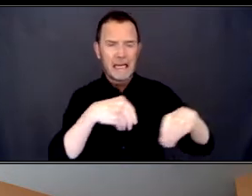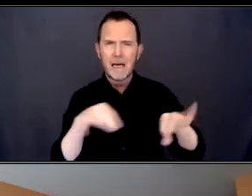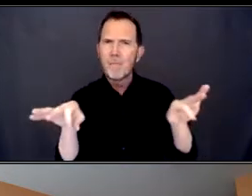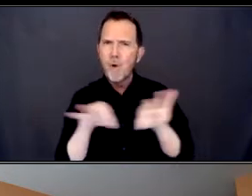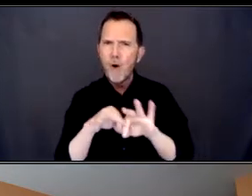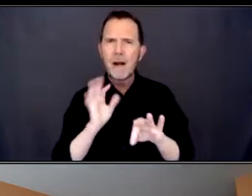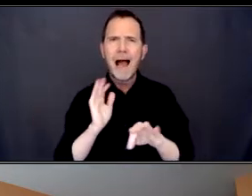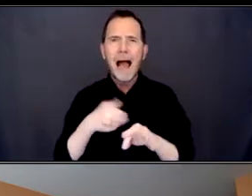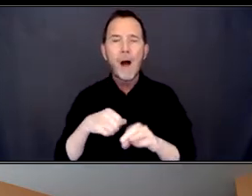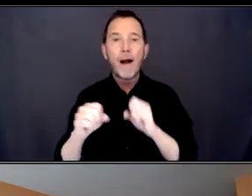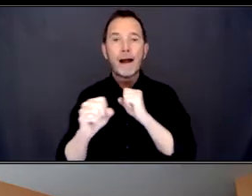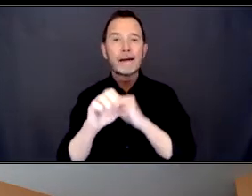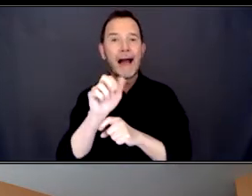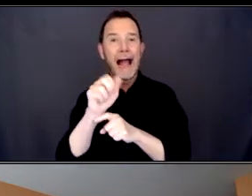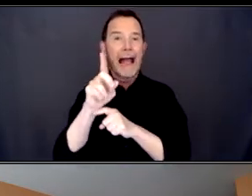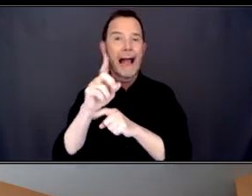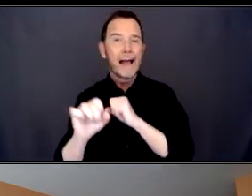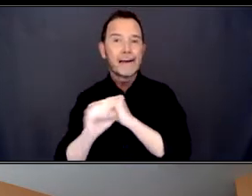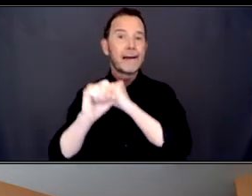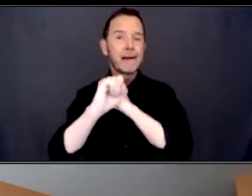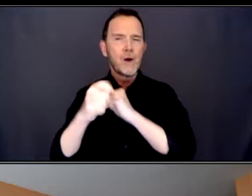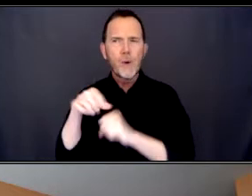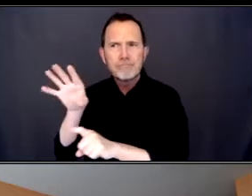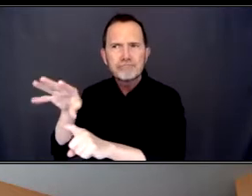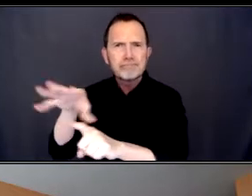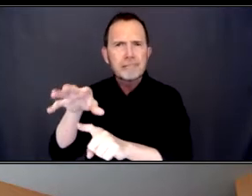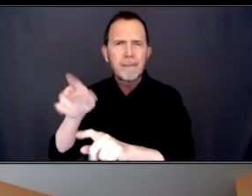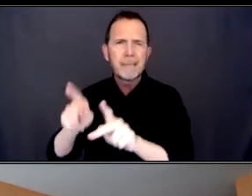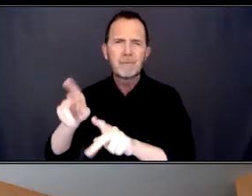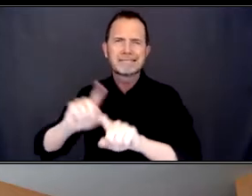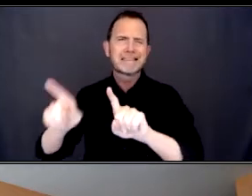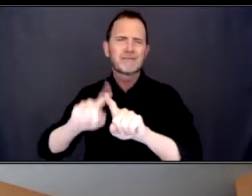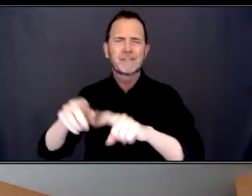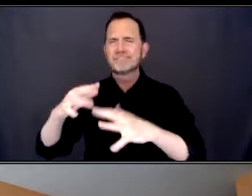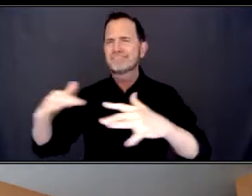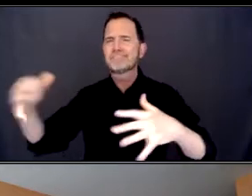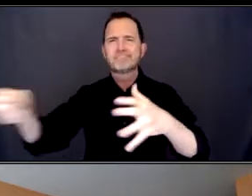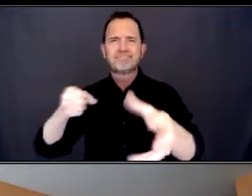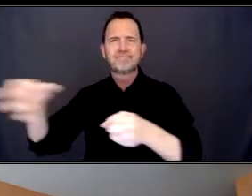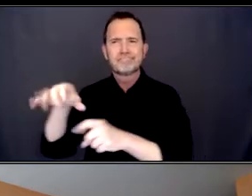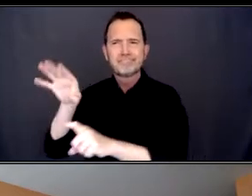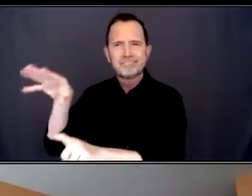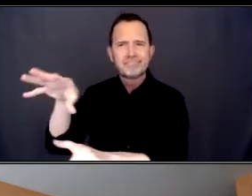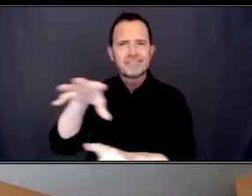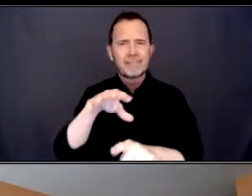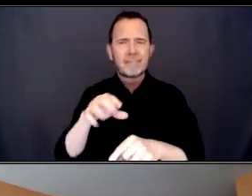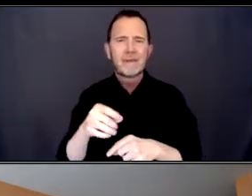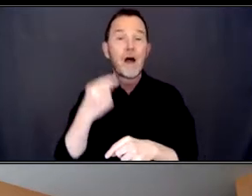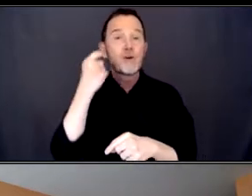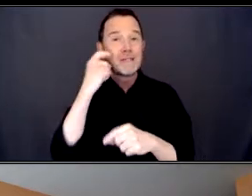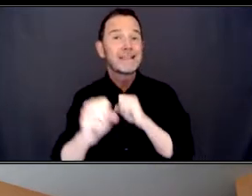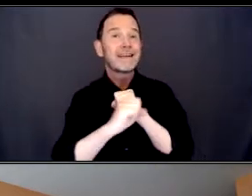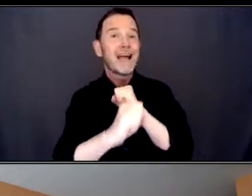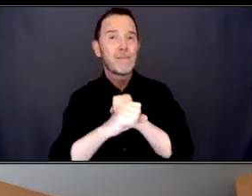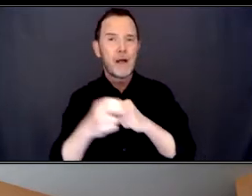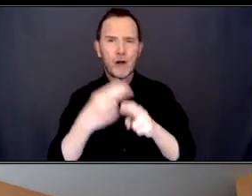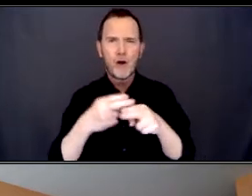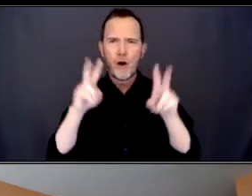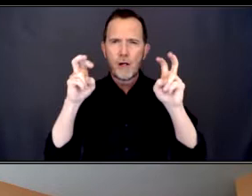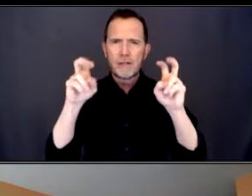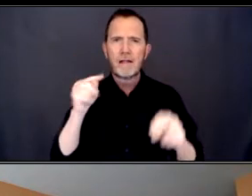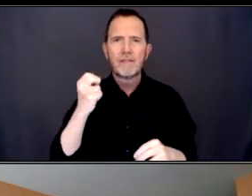of life. We're really proud of a recent campaign called The Golden Rule, which showed a business traveler